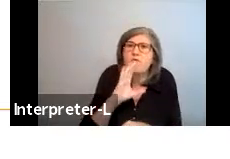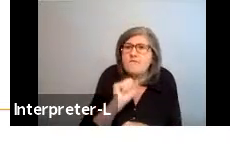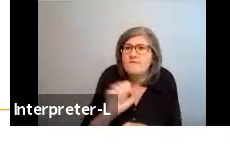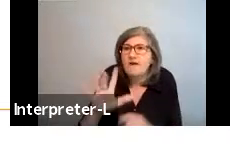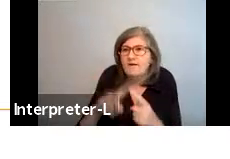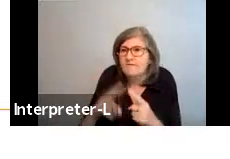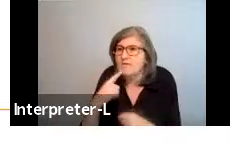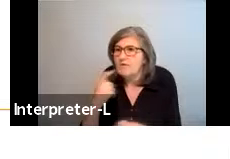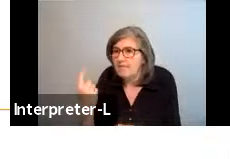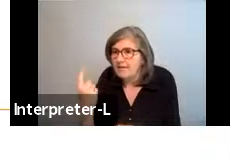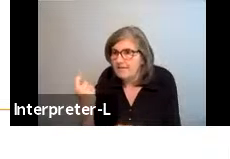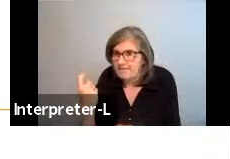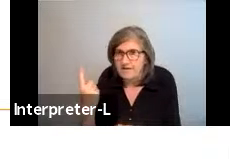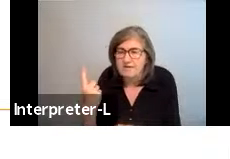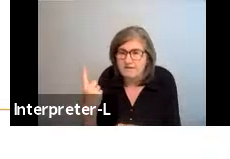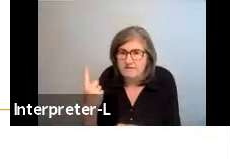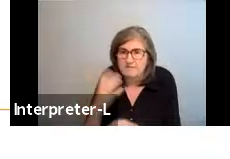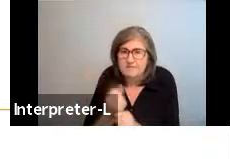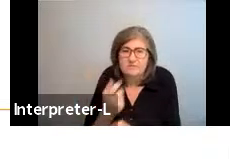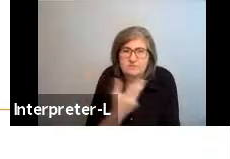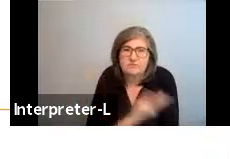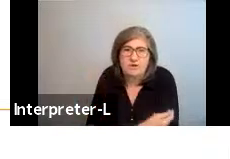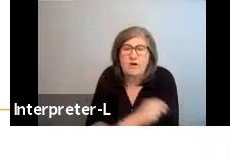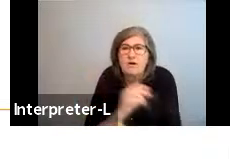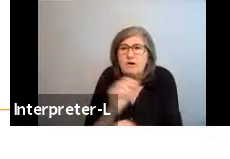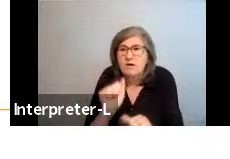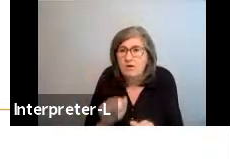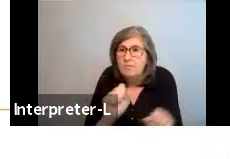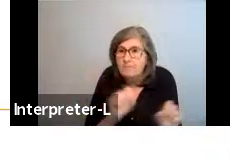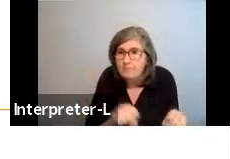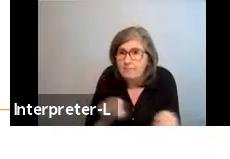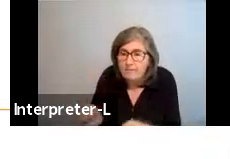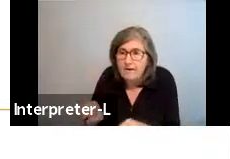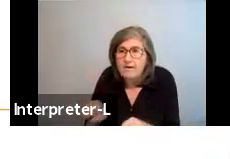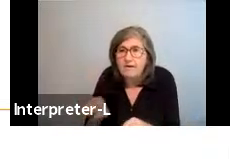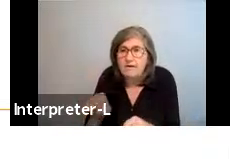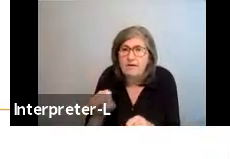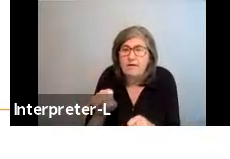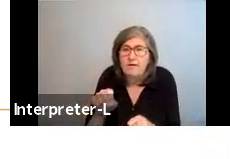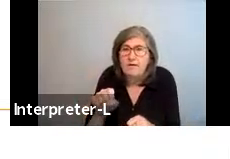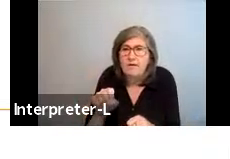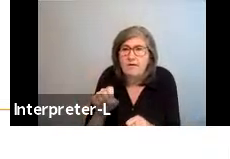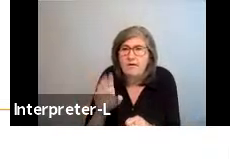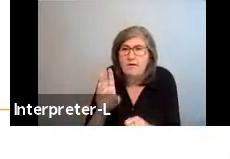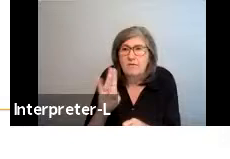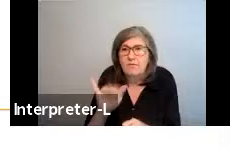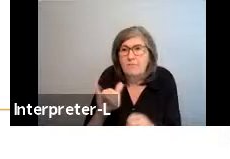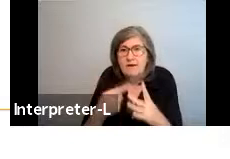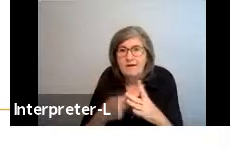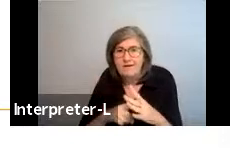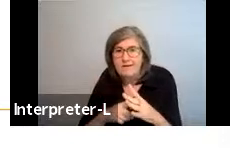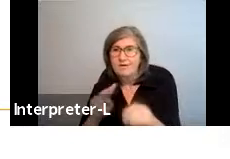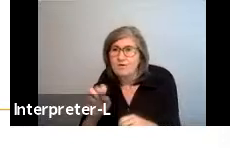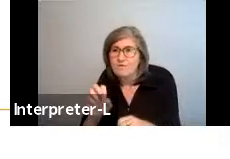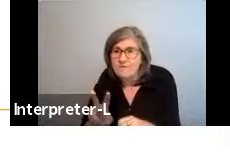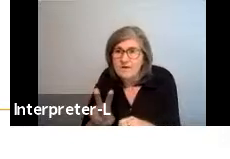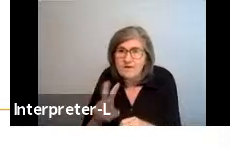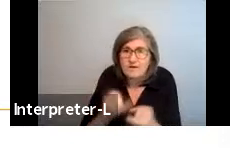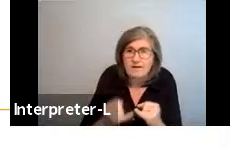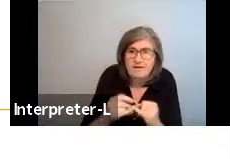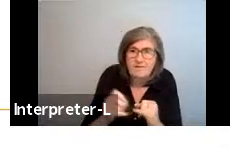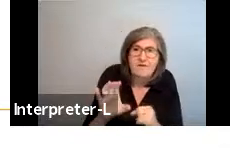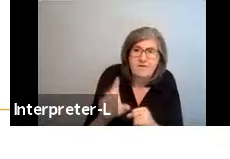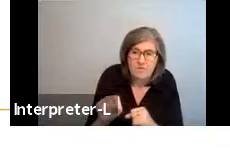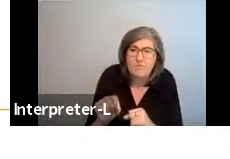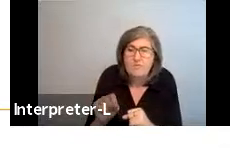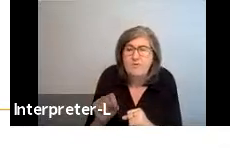11, and that it could be potentially by the beginning of November, end of